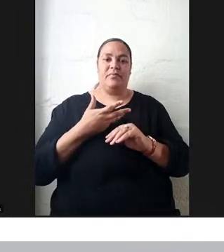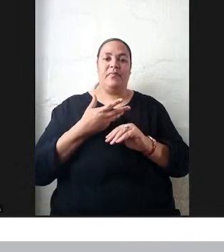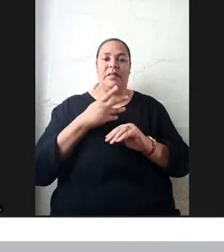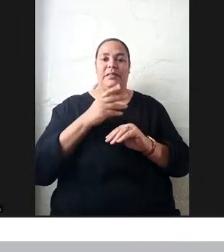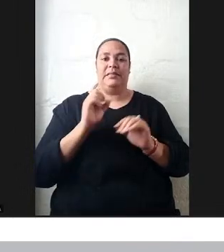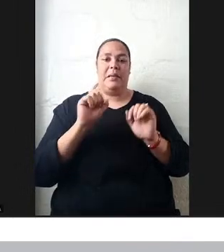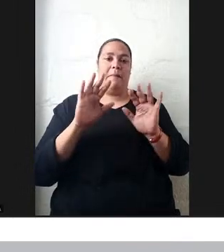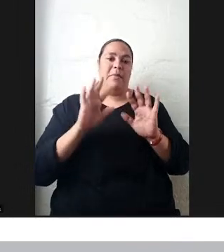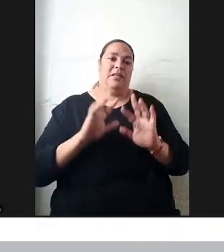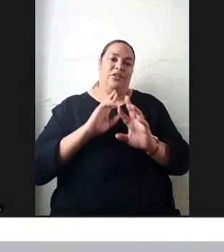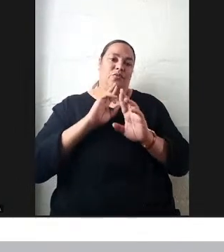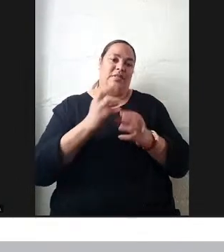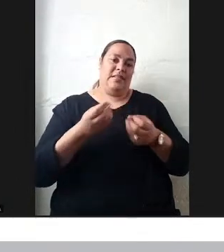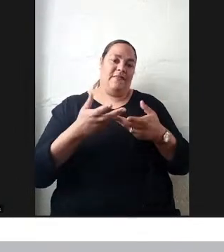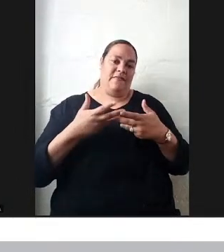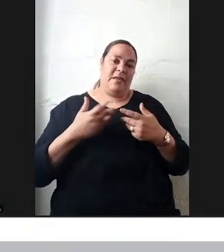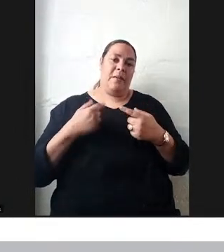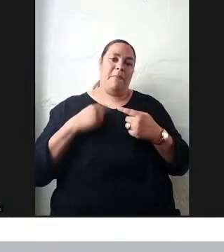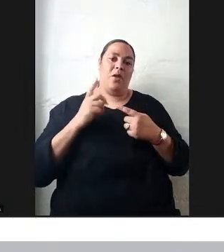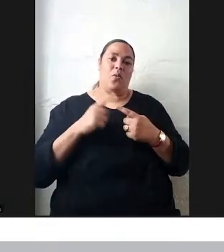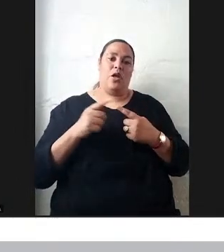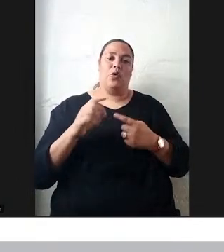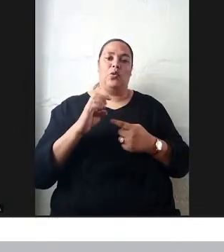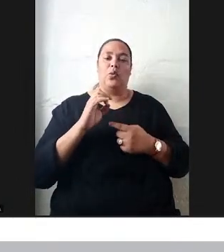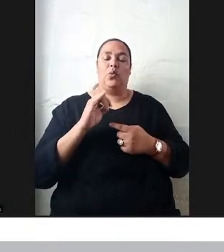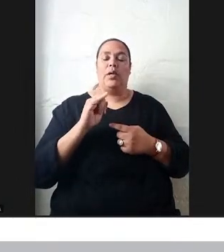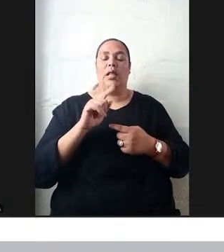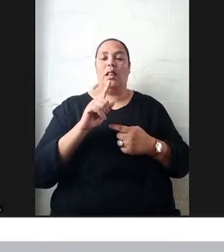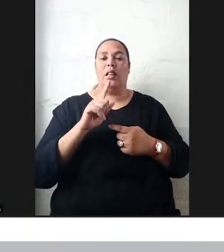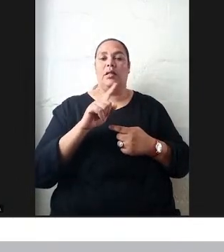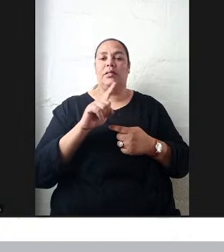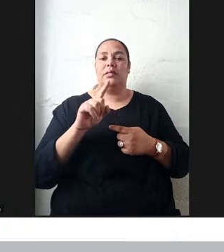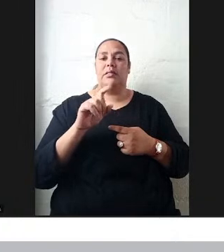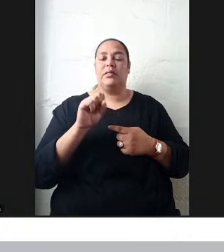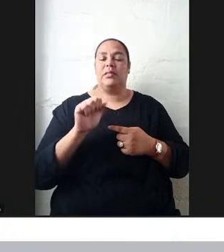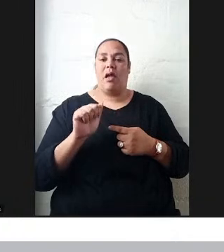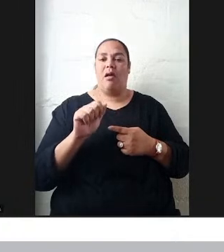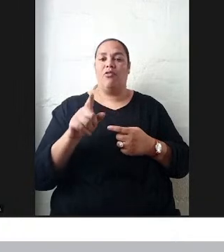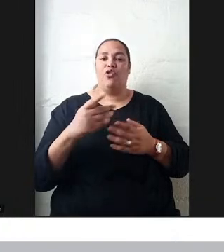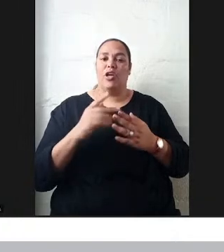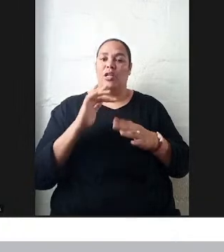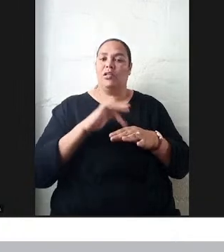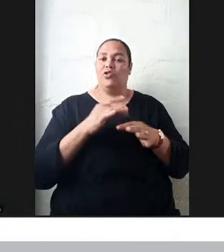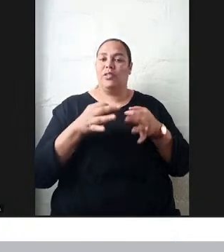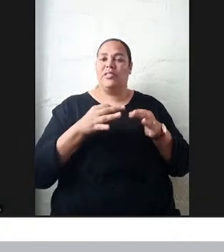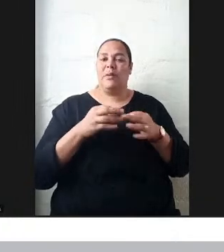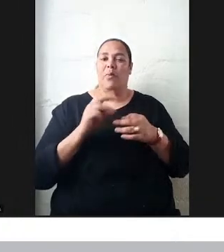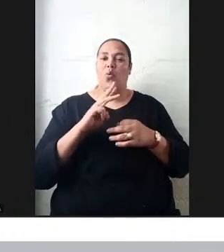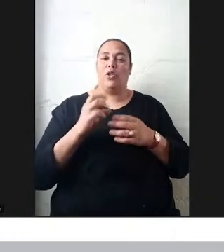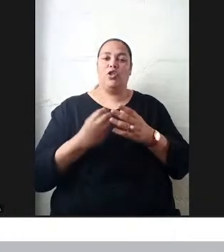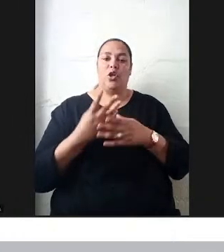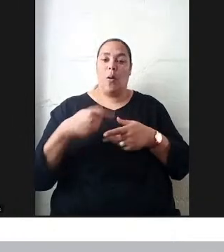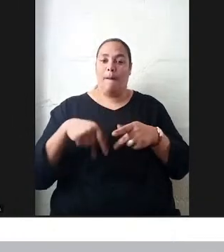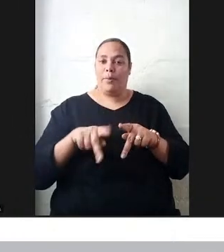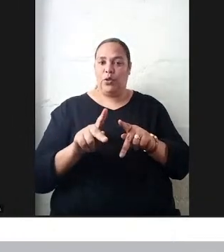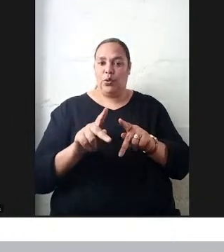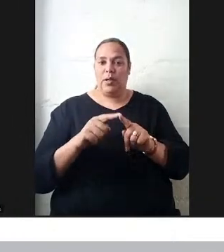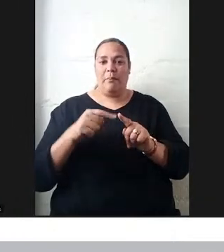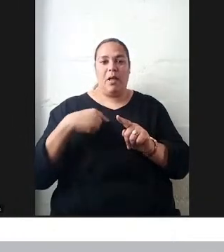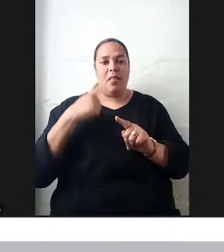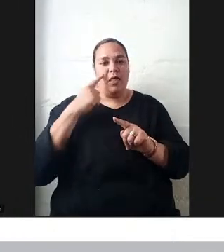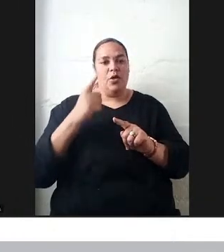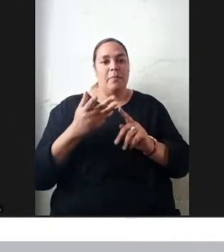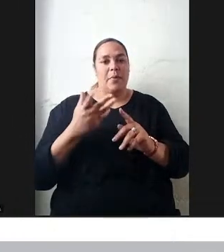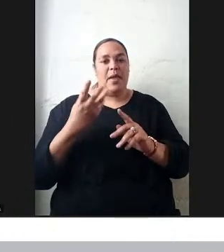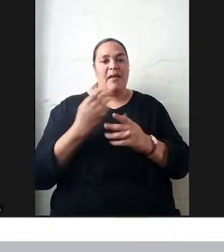results. So I'm going to go to Ilse. Ilse, would you just touch on the Westgro opportunities? And I think you may have some